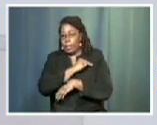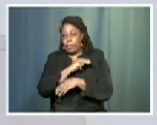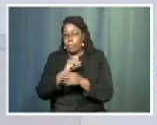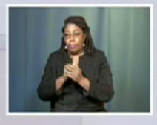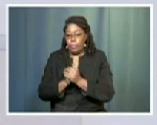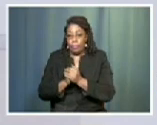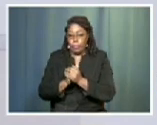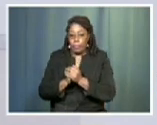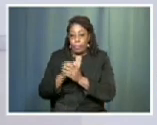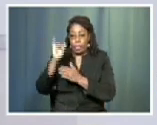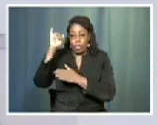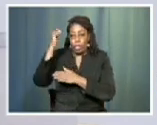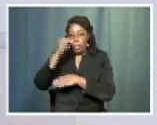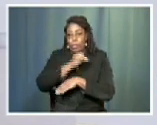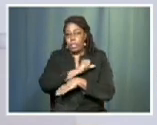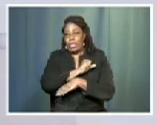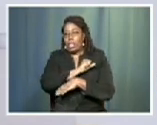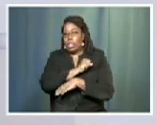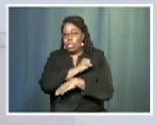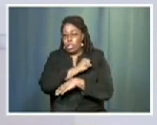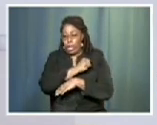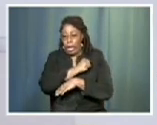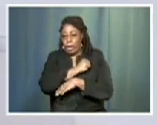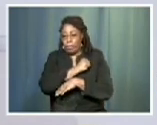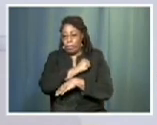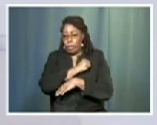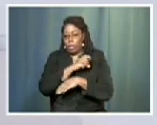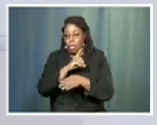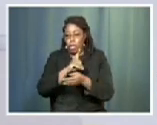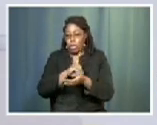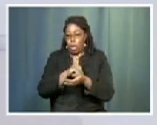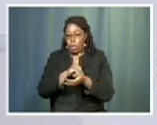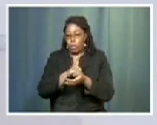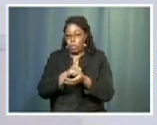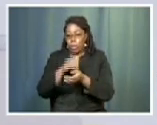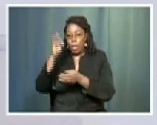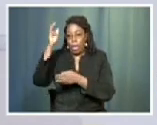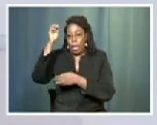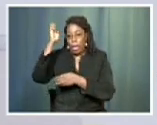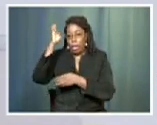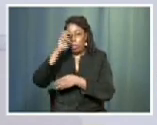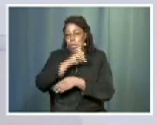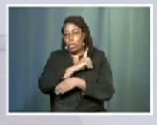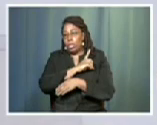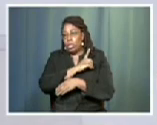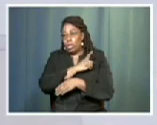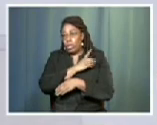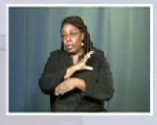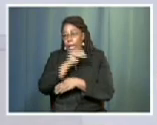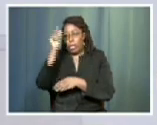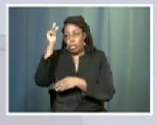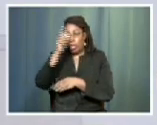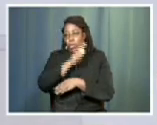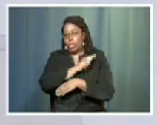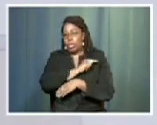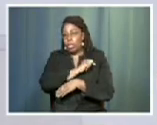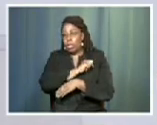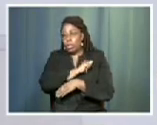James Jimmy Shepherd, Dr. Elwood Donaldson, and George